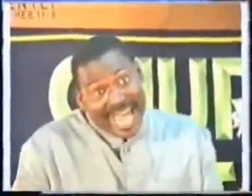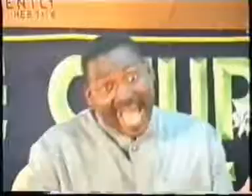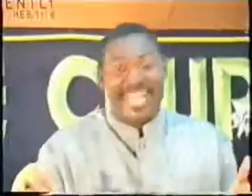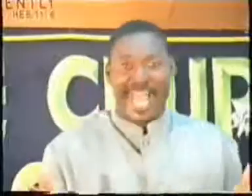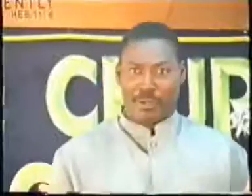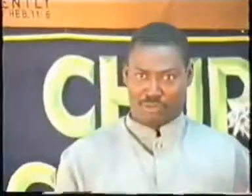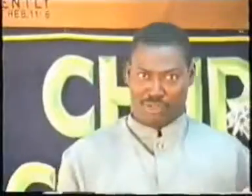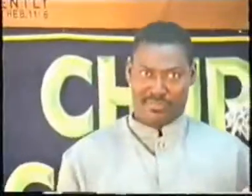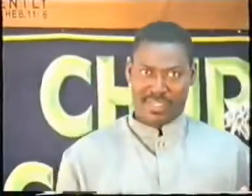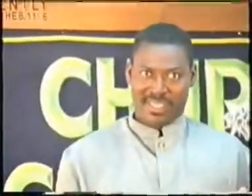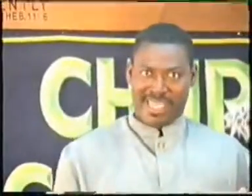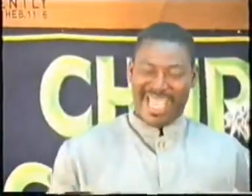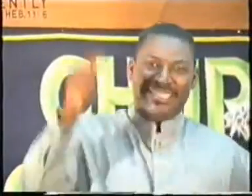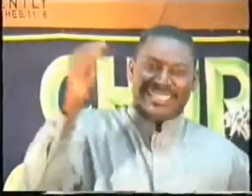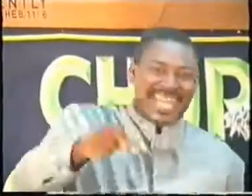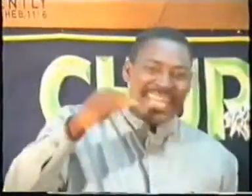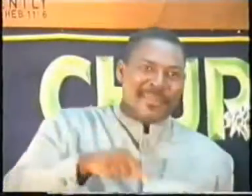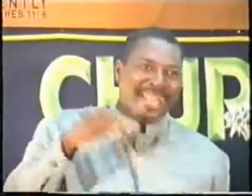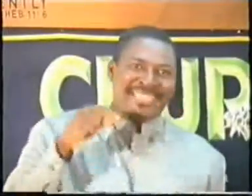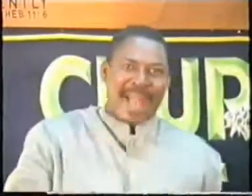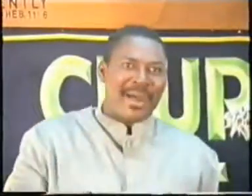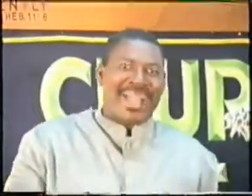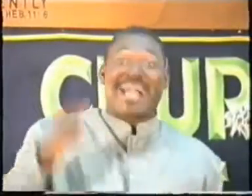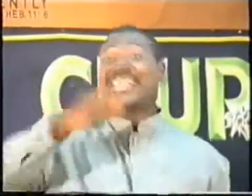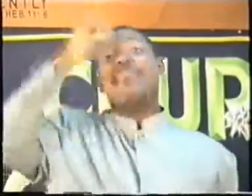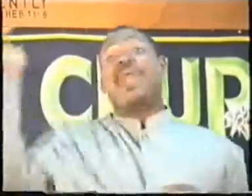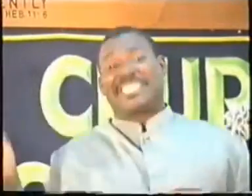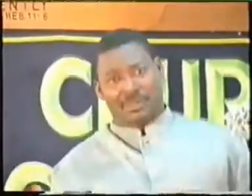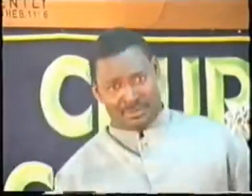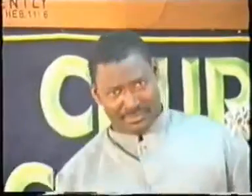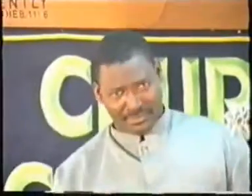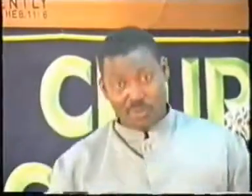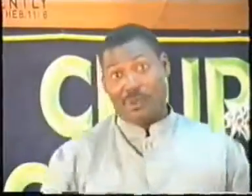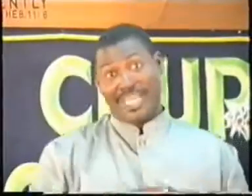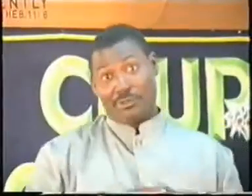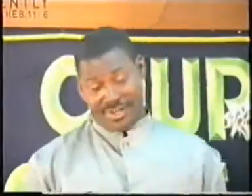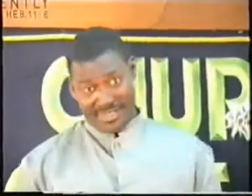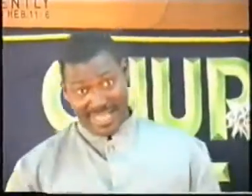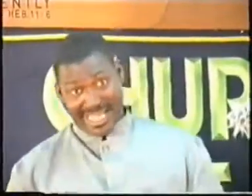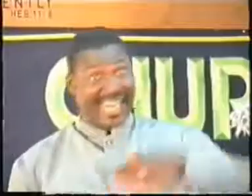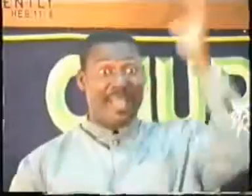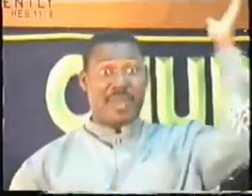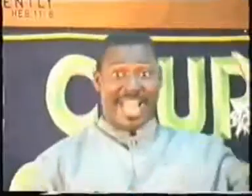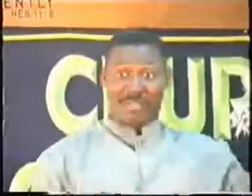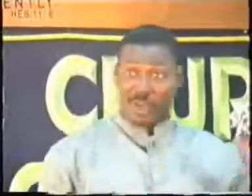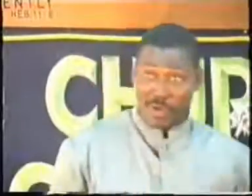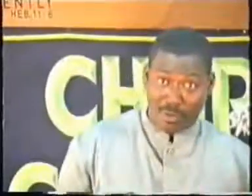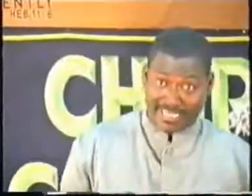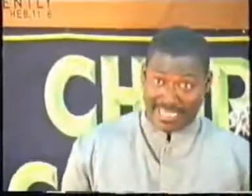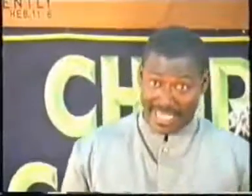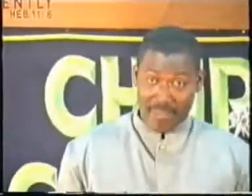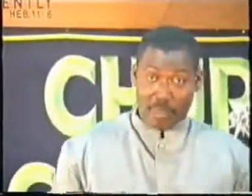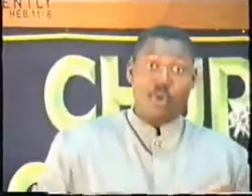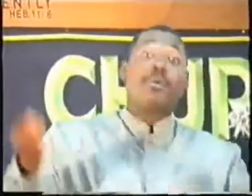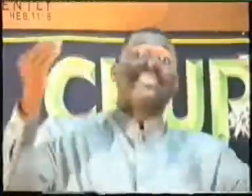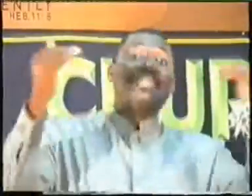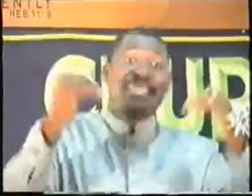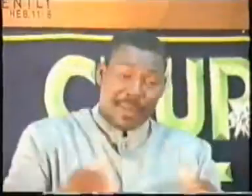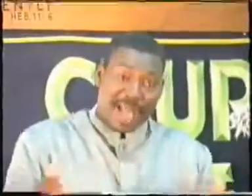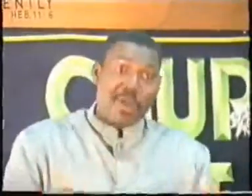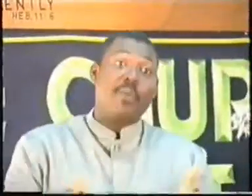debana and a echo swing. And Nintin and Nemrantia Bana, Cacrabia, no, what's no. Akwate asore kakra bia na waje asore we no akwate ne de ko